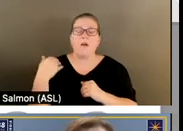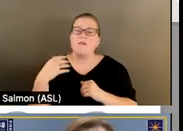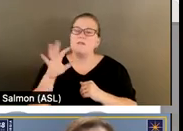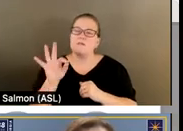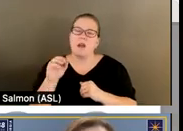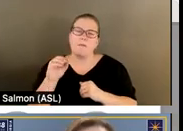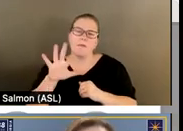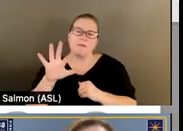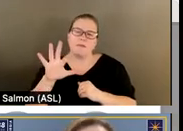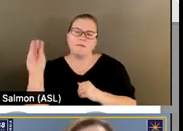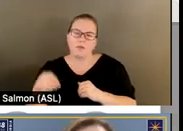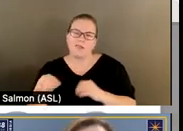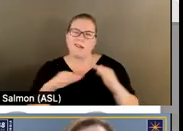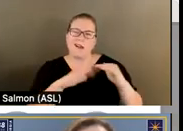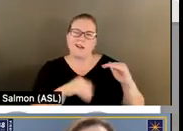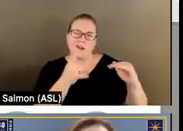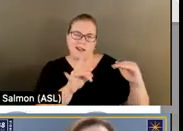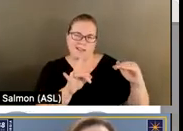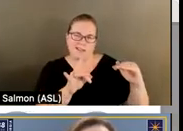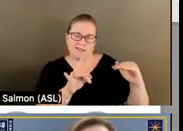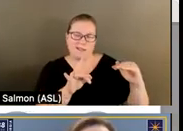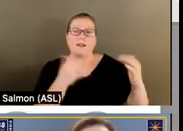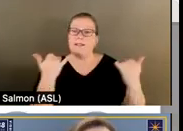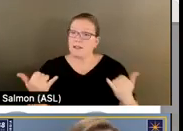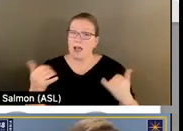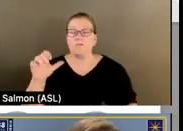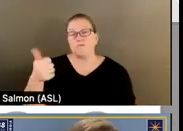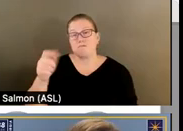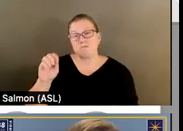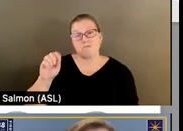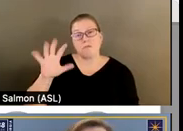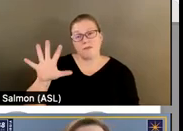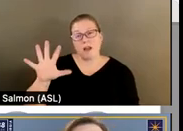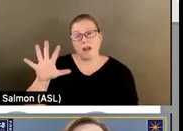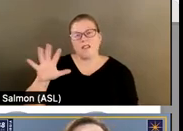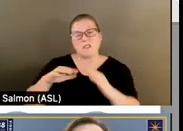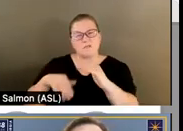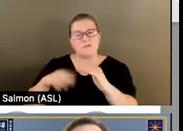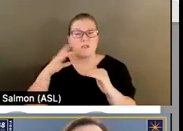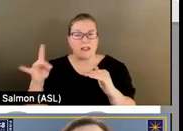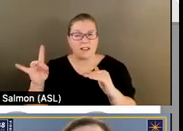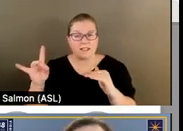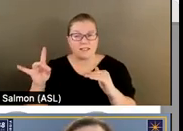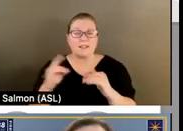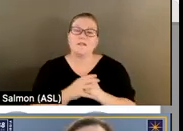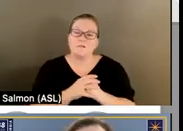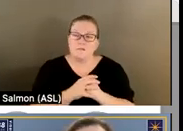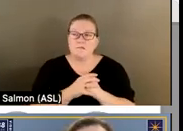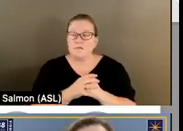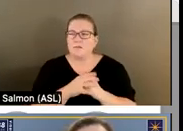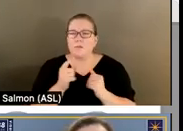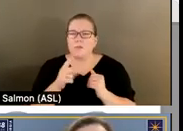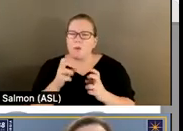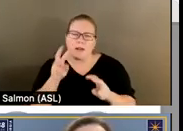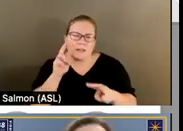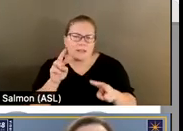age of 18. Now we're at 10.5% of our episodes are about people under the age of 18. We're watching this closely because